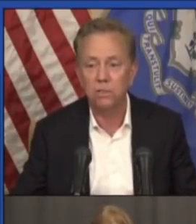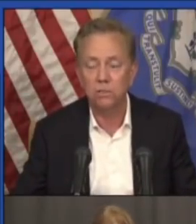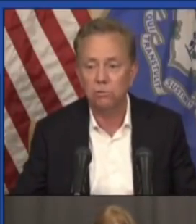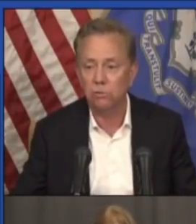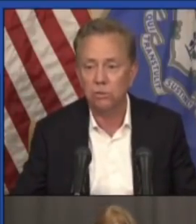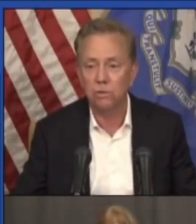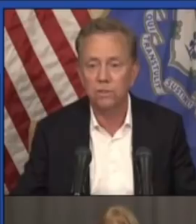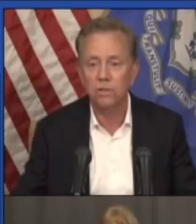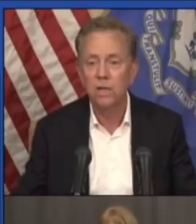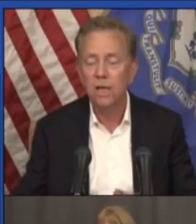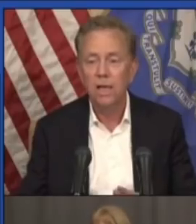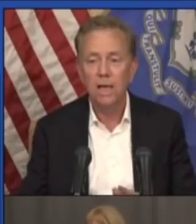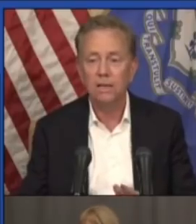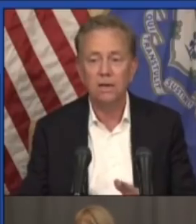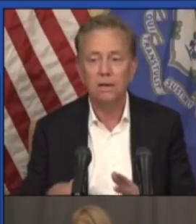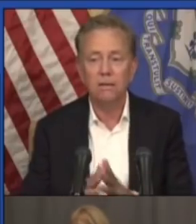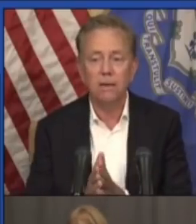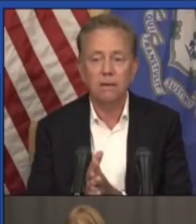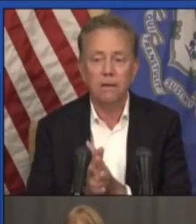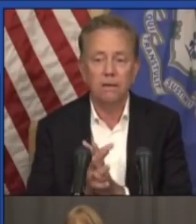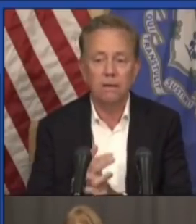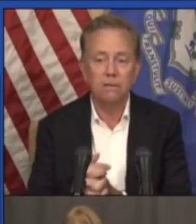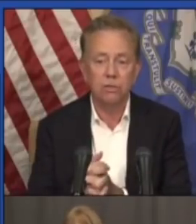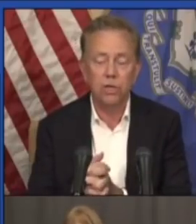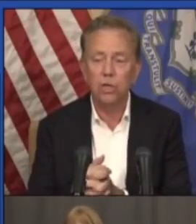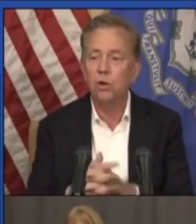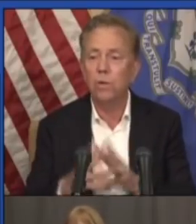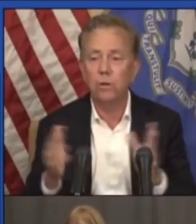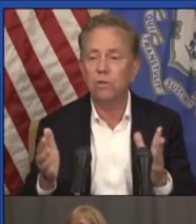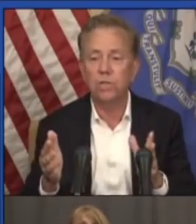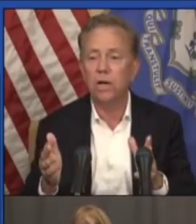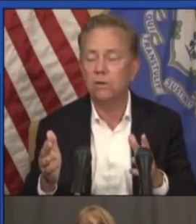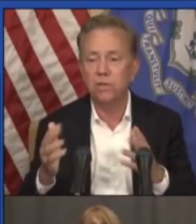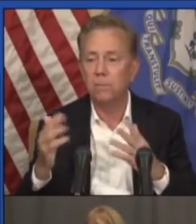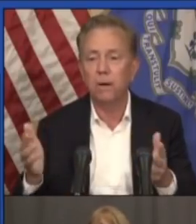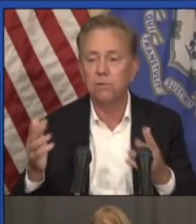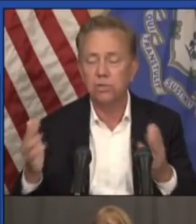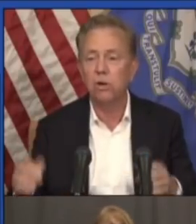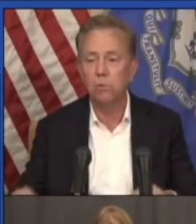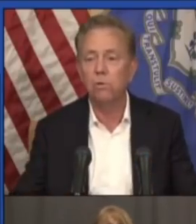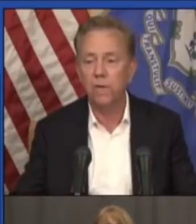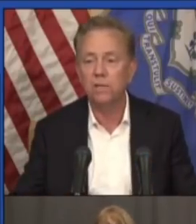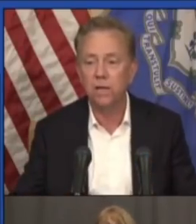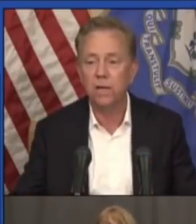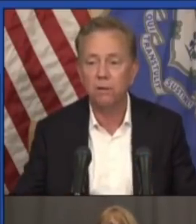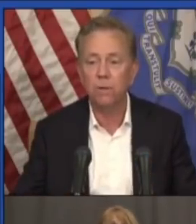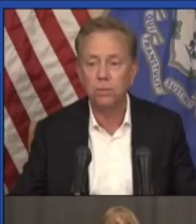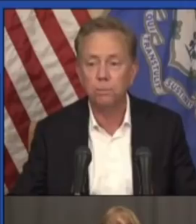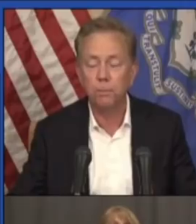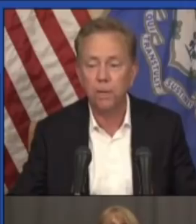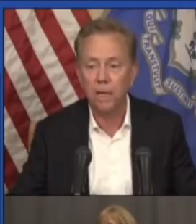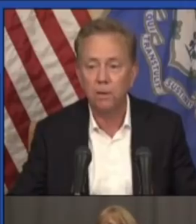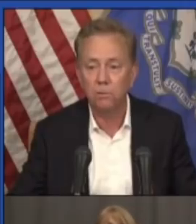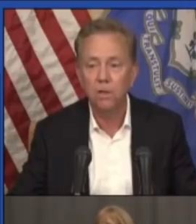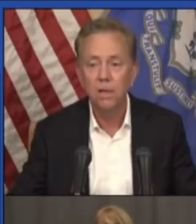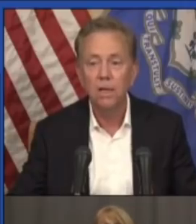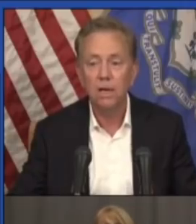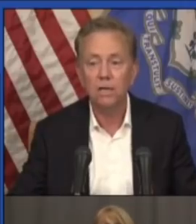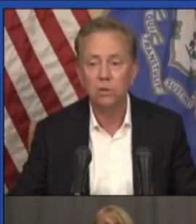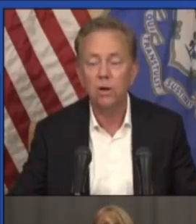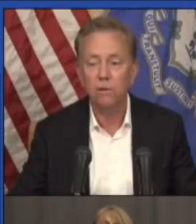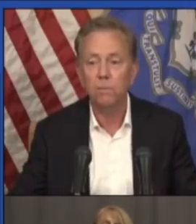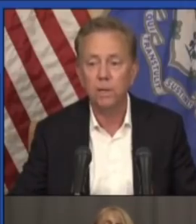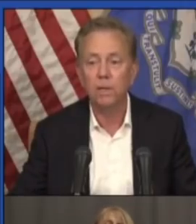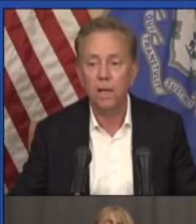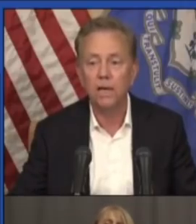as social service. And to you and your entire team, I was so moved that day. I went to public health, and